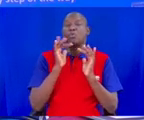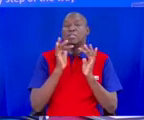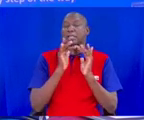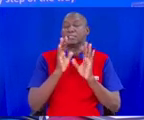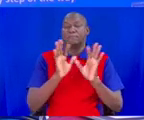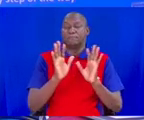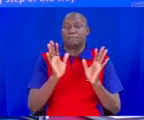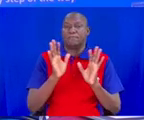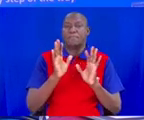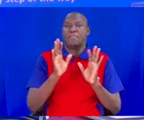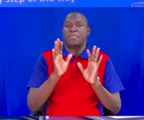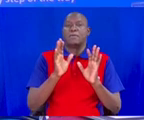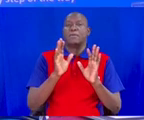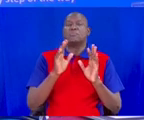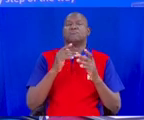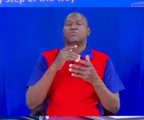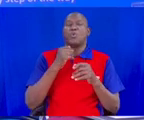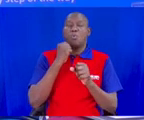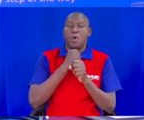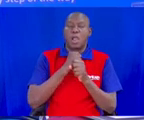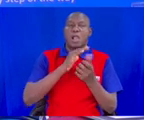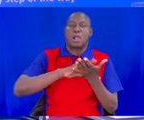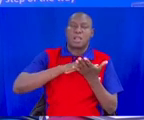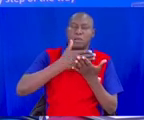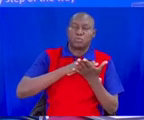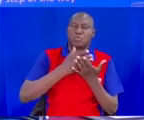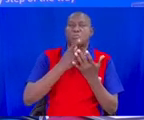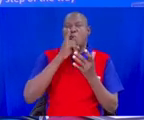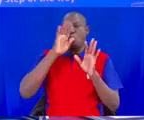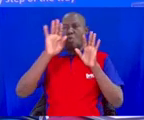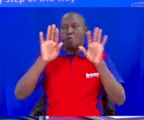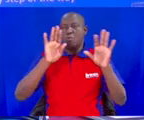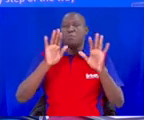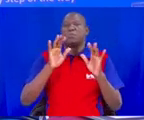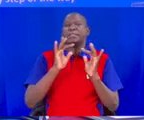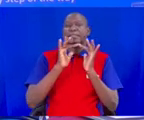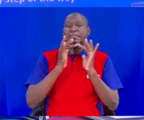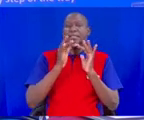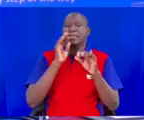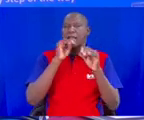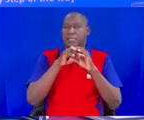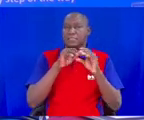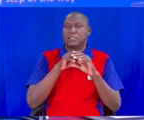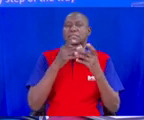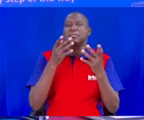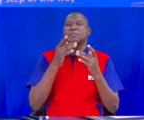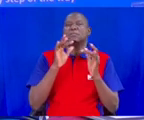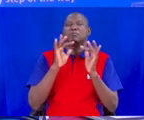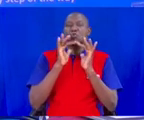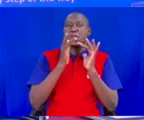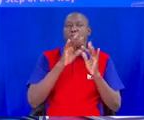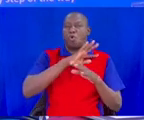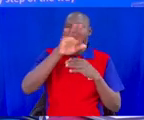home, be it by way of laptops, internet access, VPN, which allows them to connect to all our